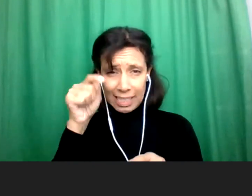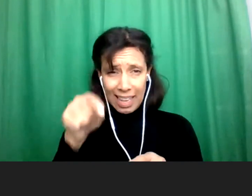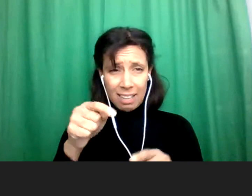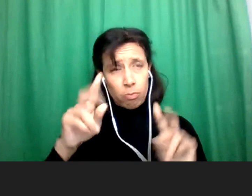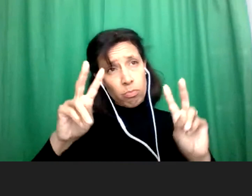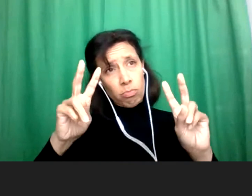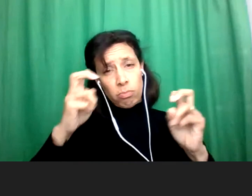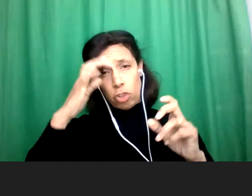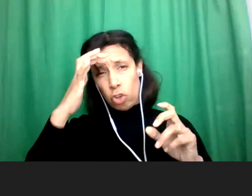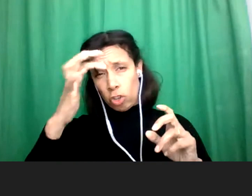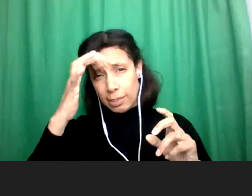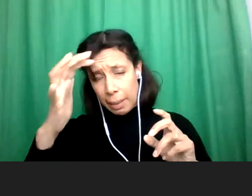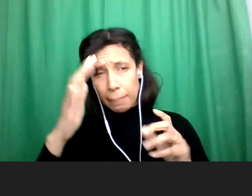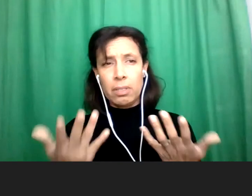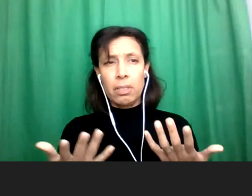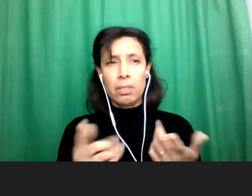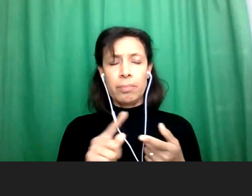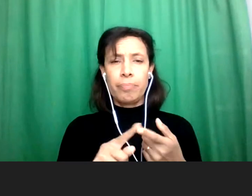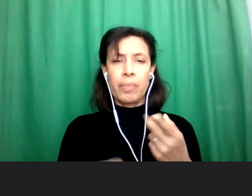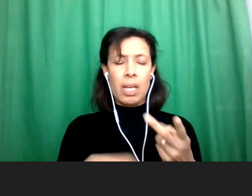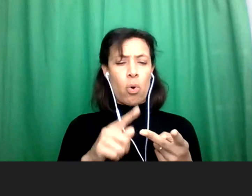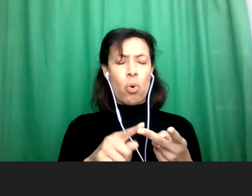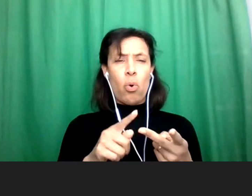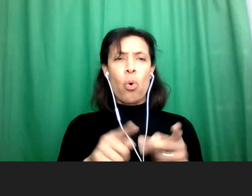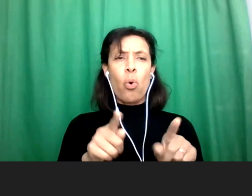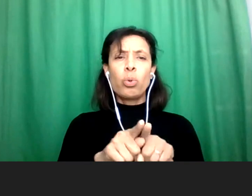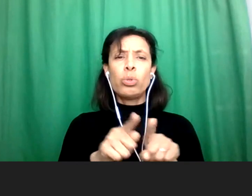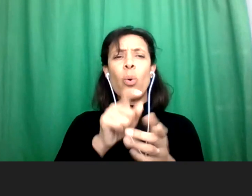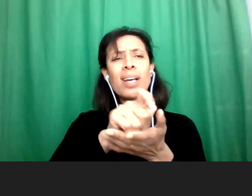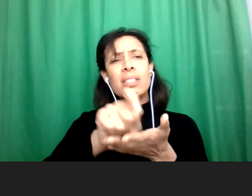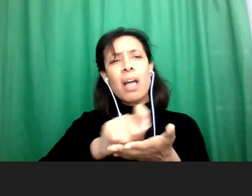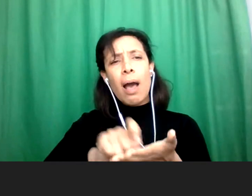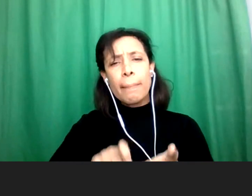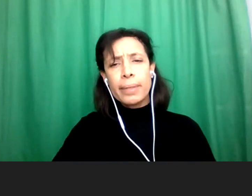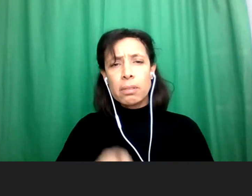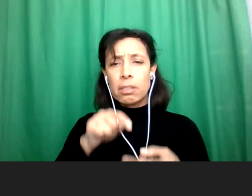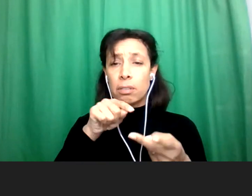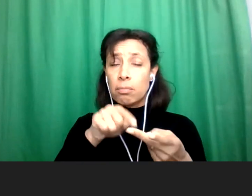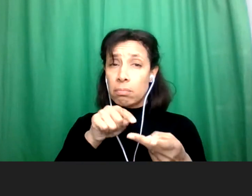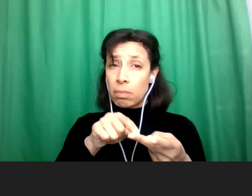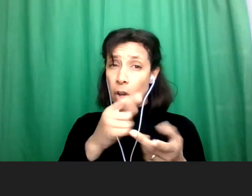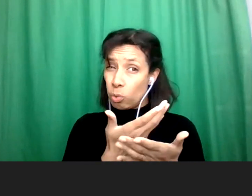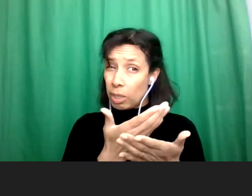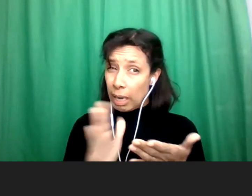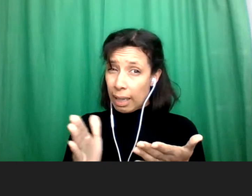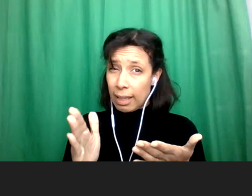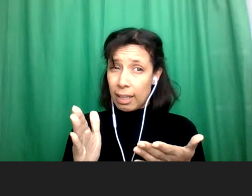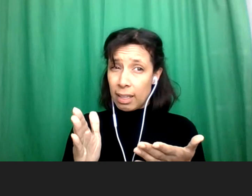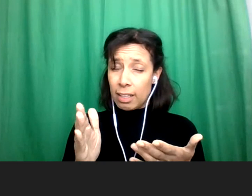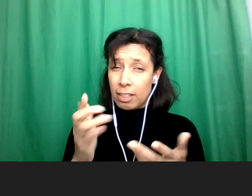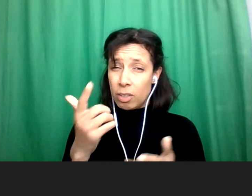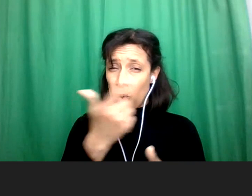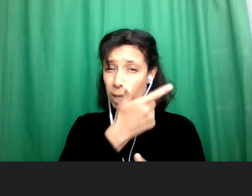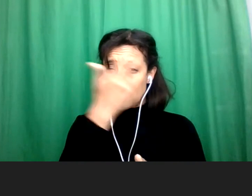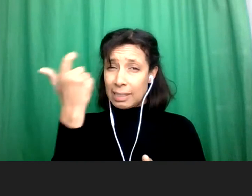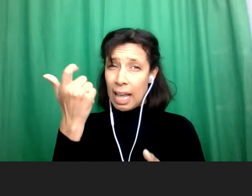is to think about the assignment. Are you clear about what the assignment might look